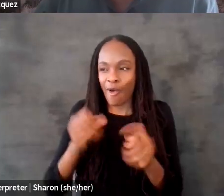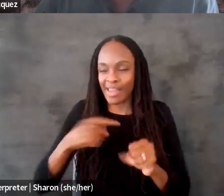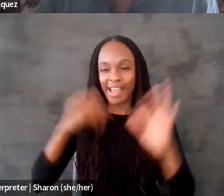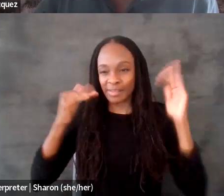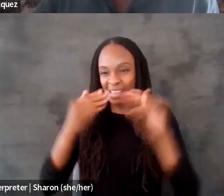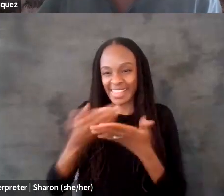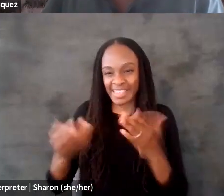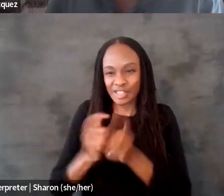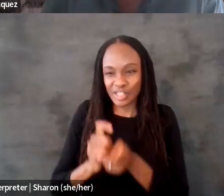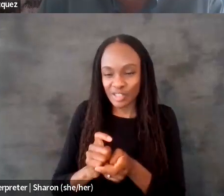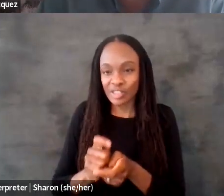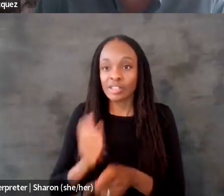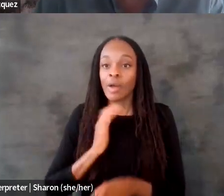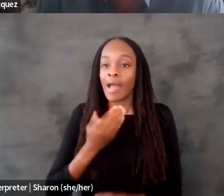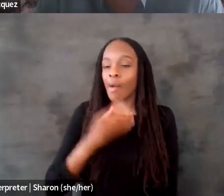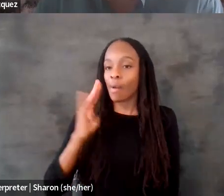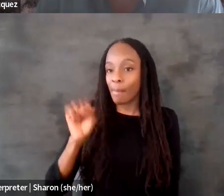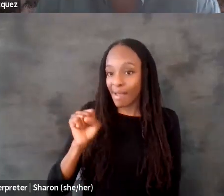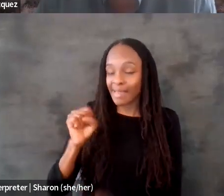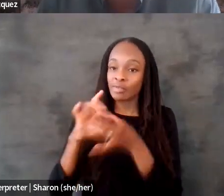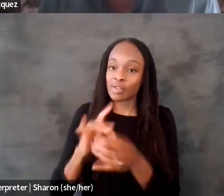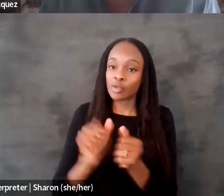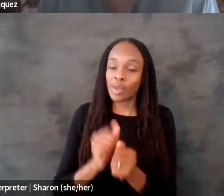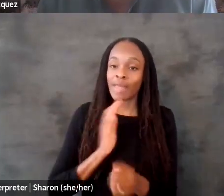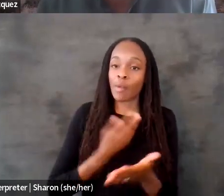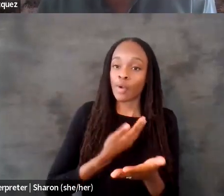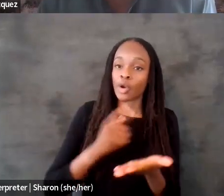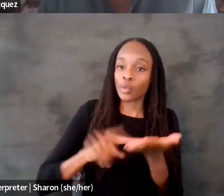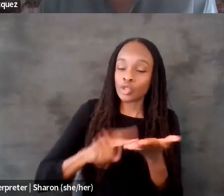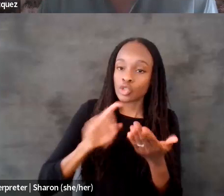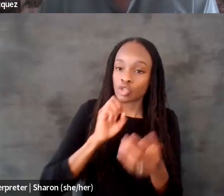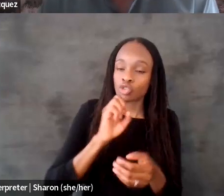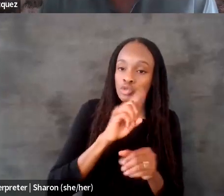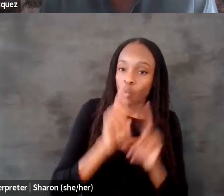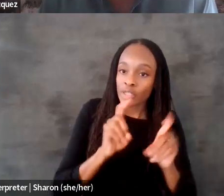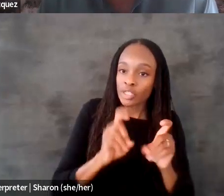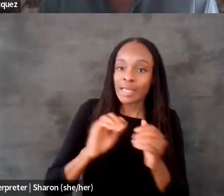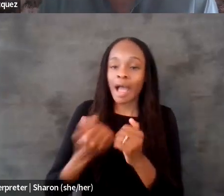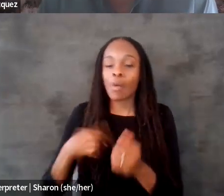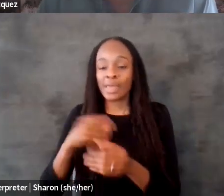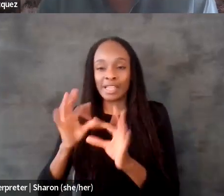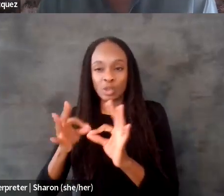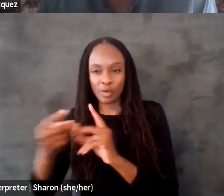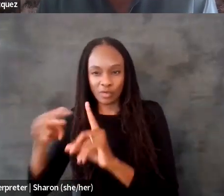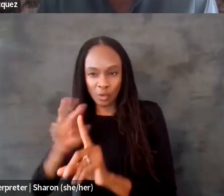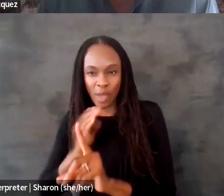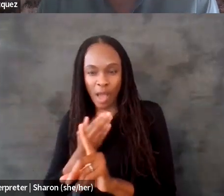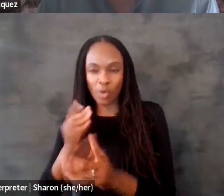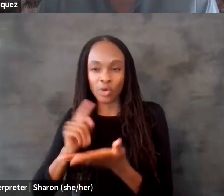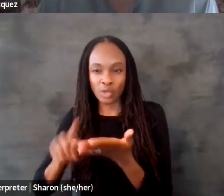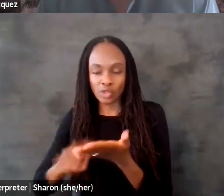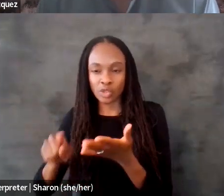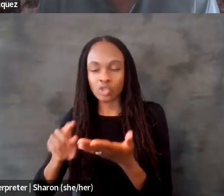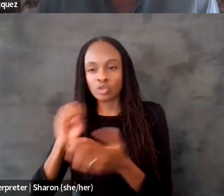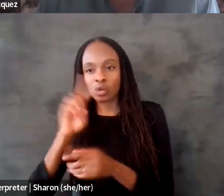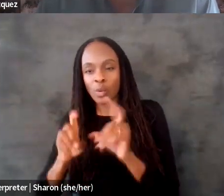interpret. Our bias comes out in the research questions that we ask, how we interpret those research questions. But I think that we have to challenge ourselves and look at our